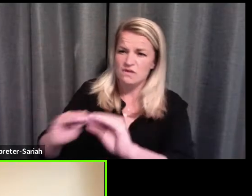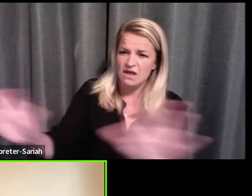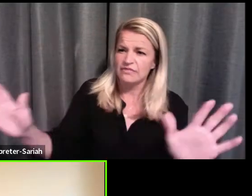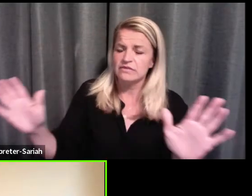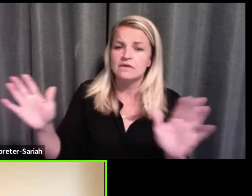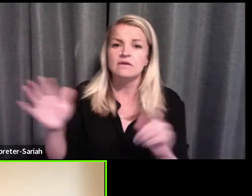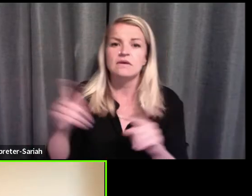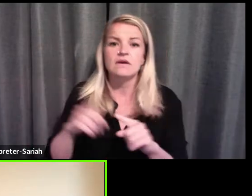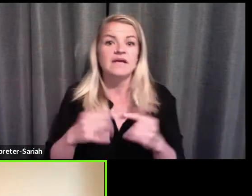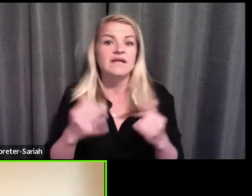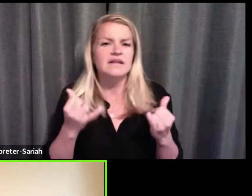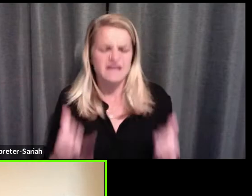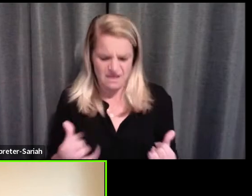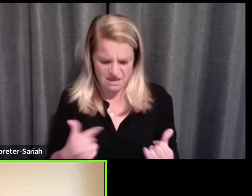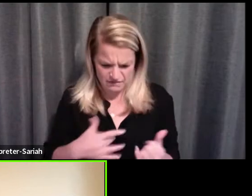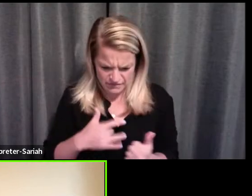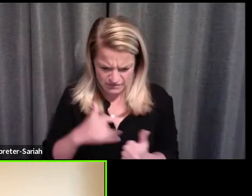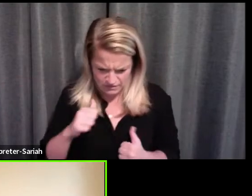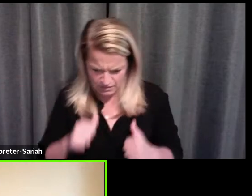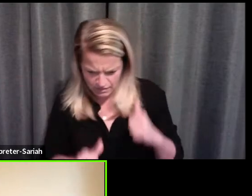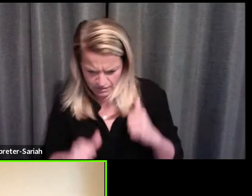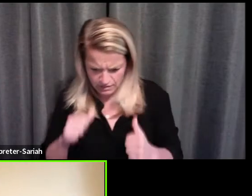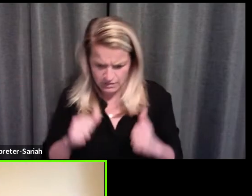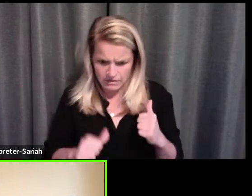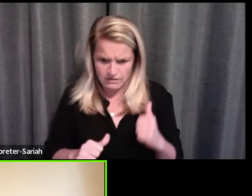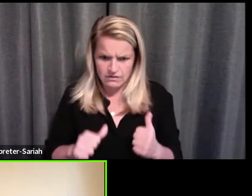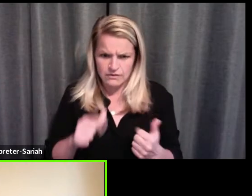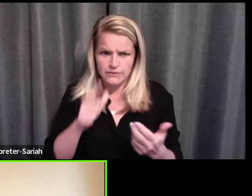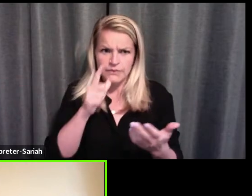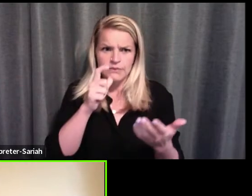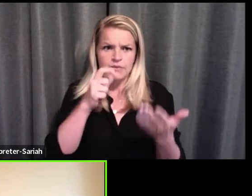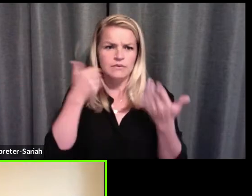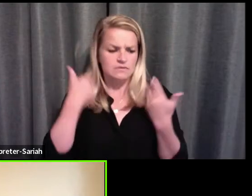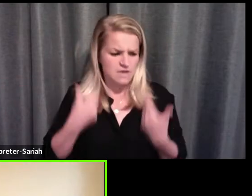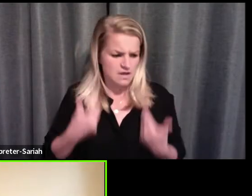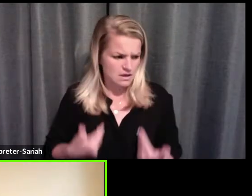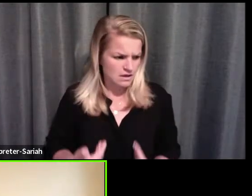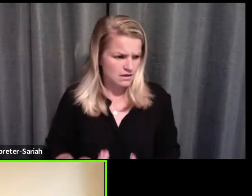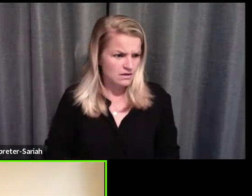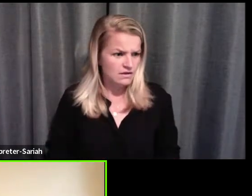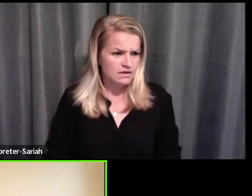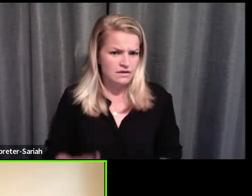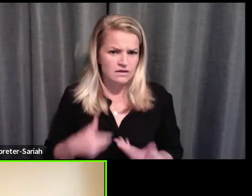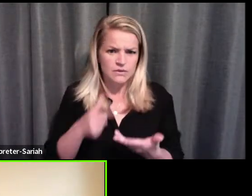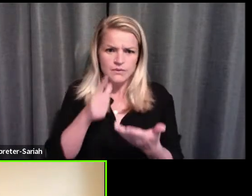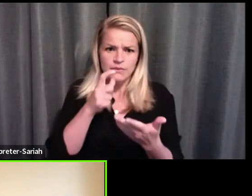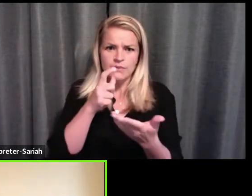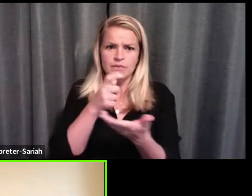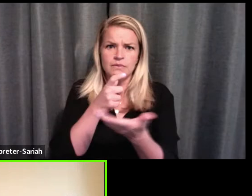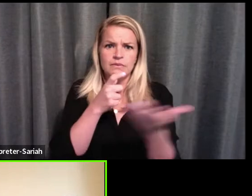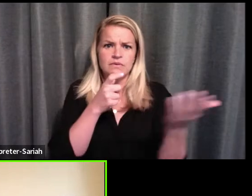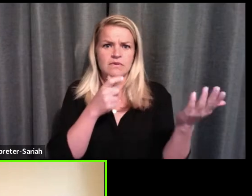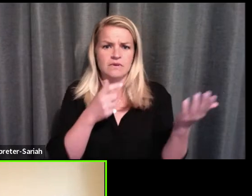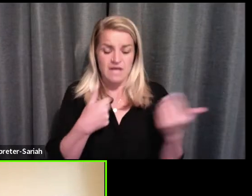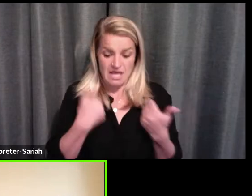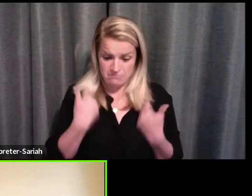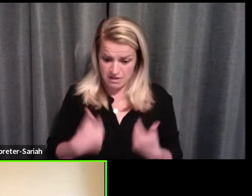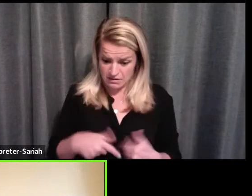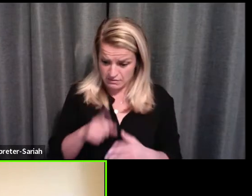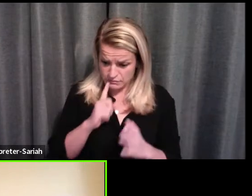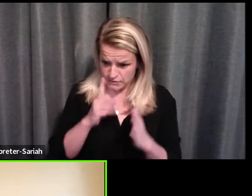And now I'm questioning who am I, a lesser